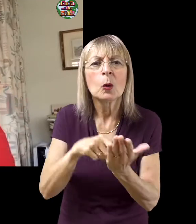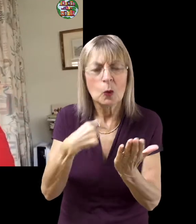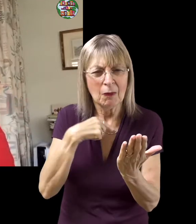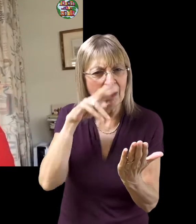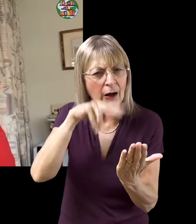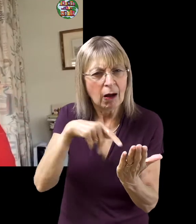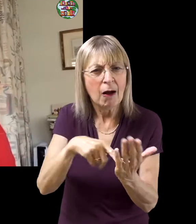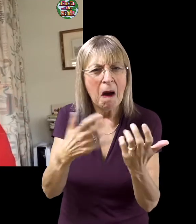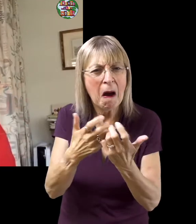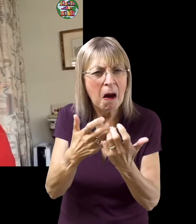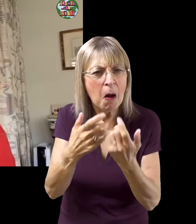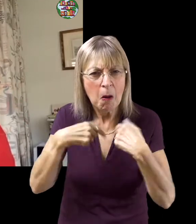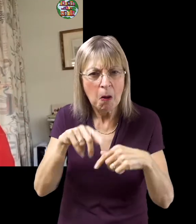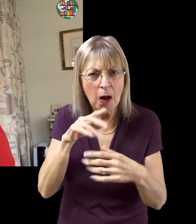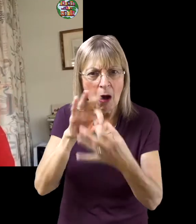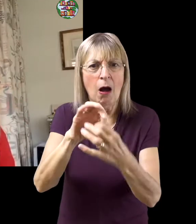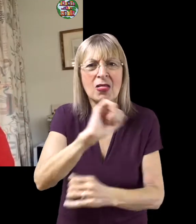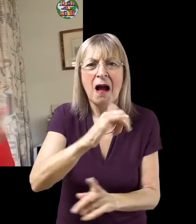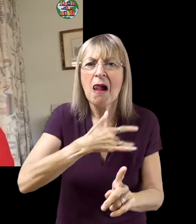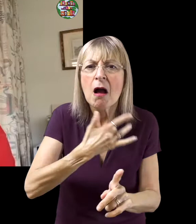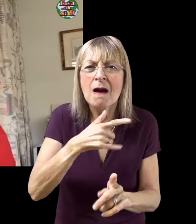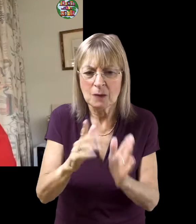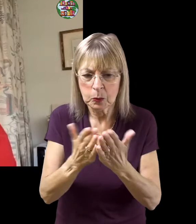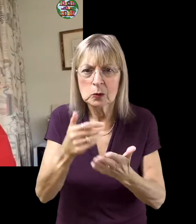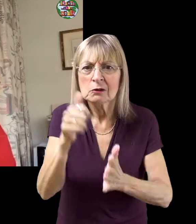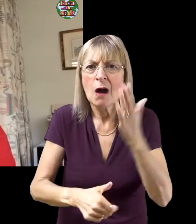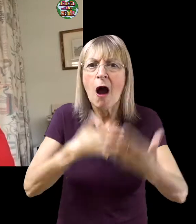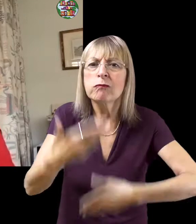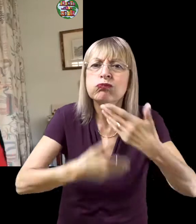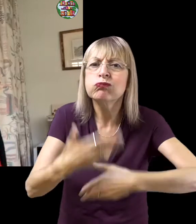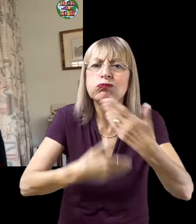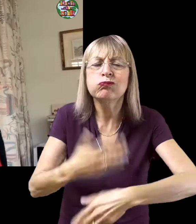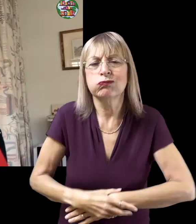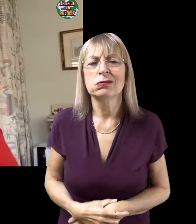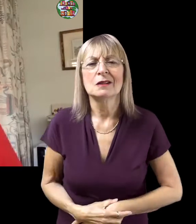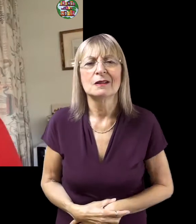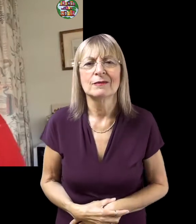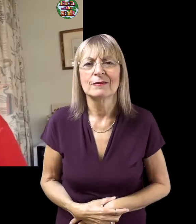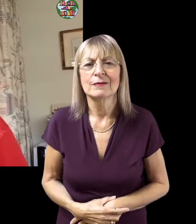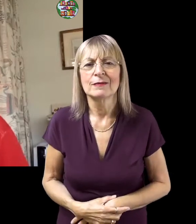situations we find them in at the beginning of the book. Where do we meet them in their lives as the book begins?